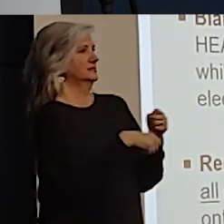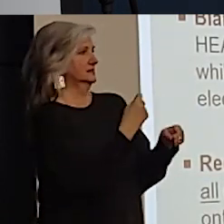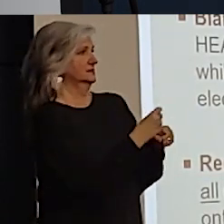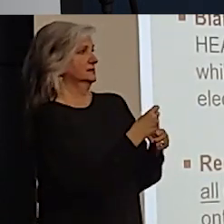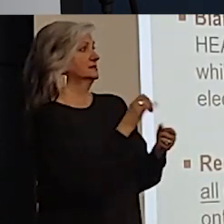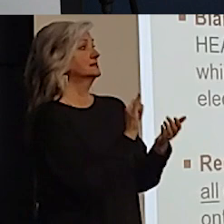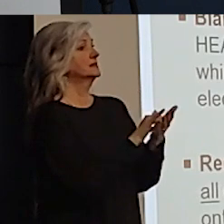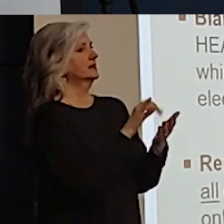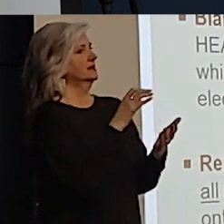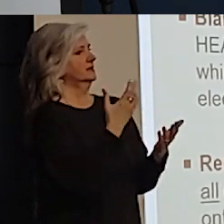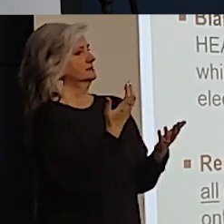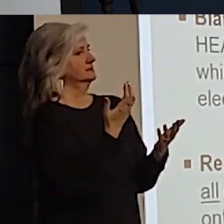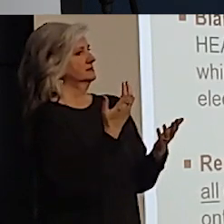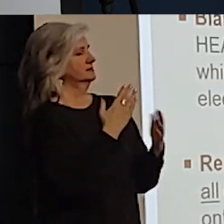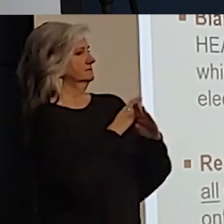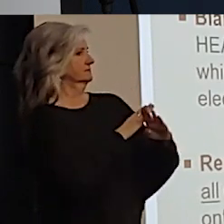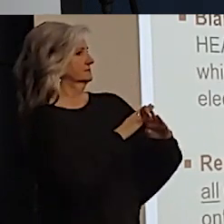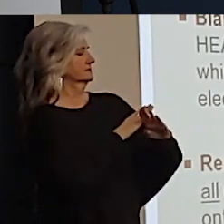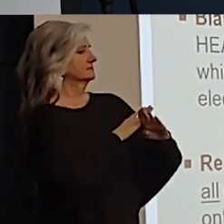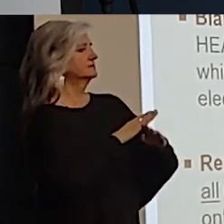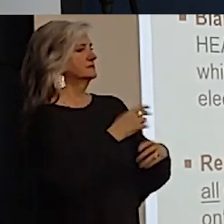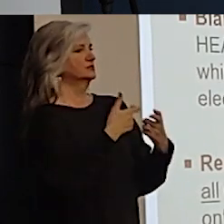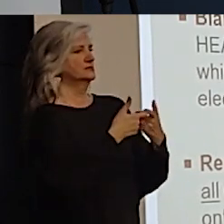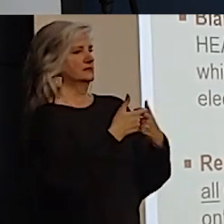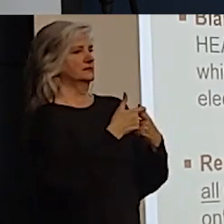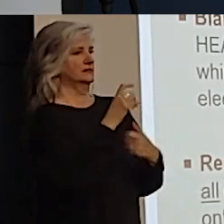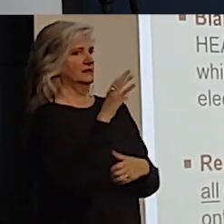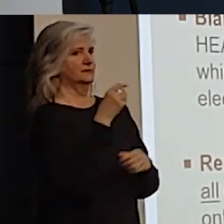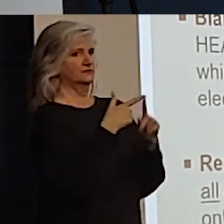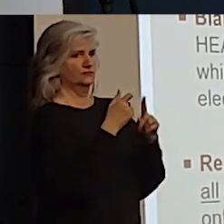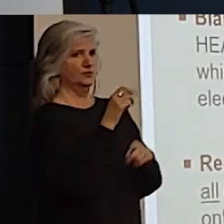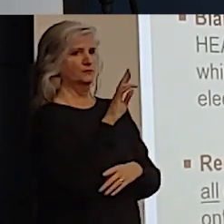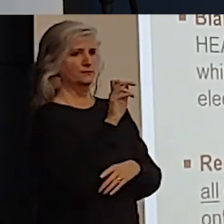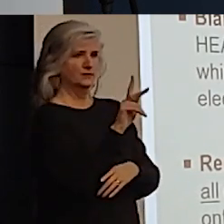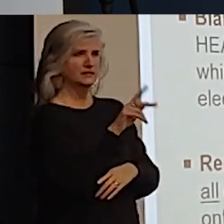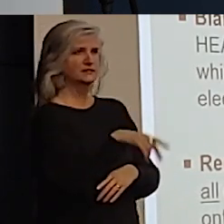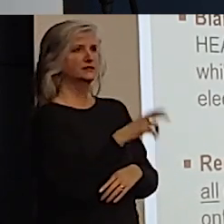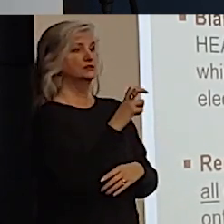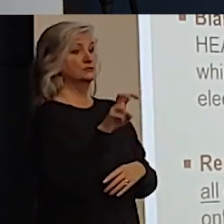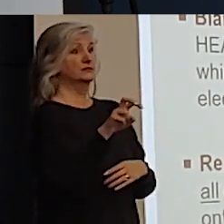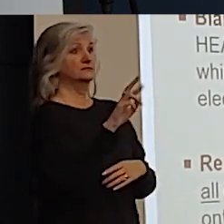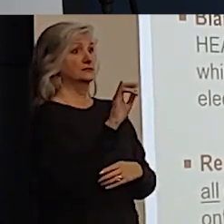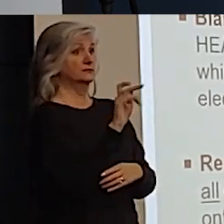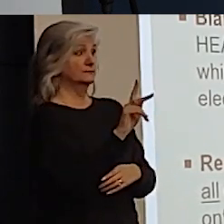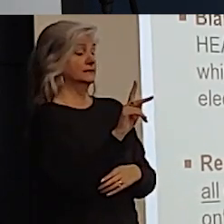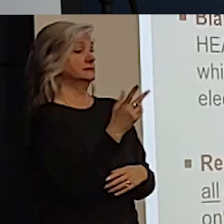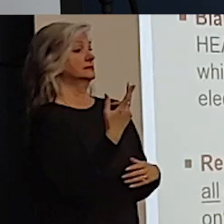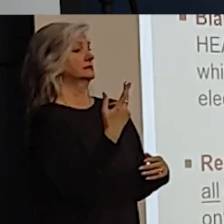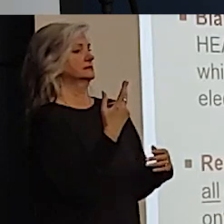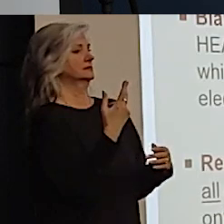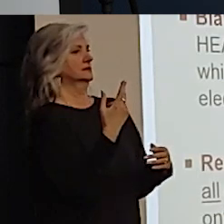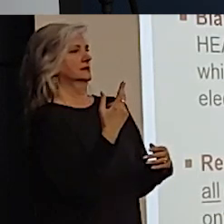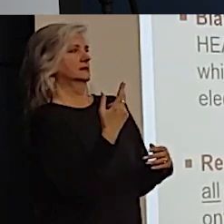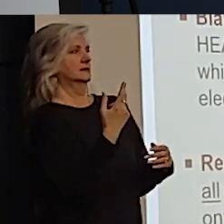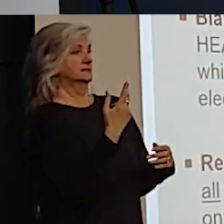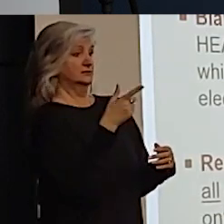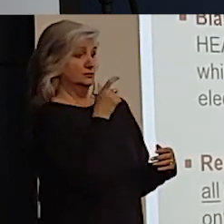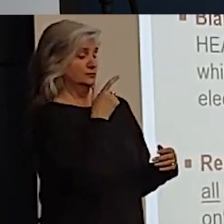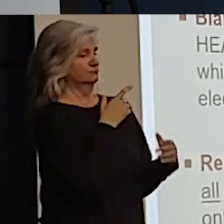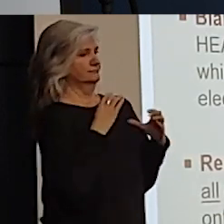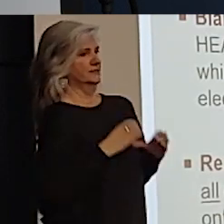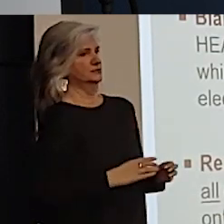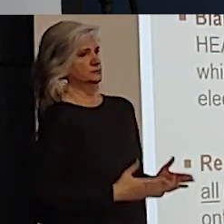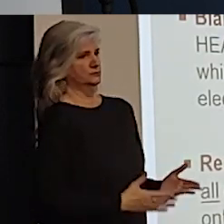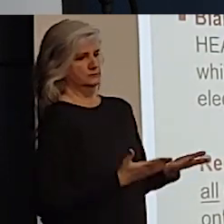has insulated utility companies from risk, transferred that risk to customers, and